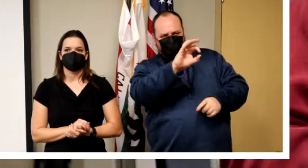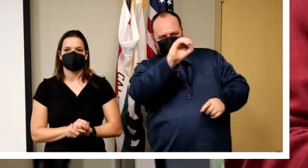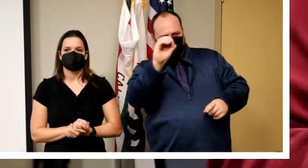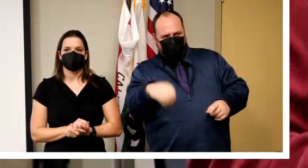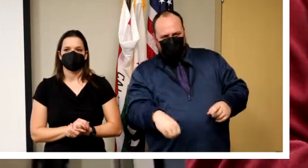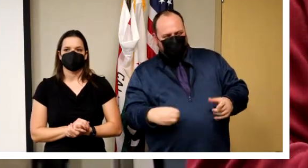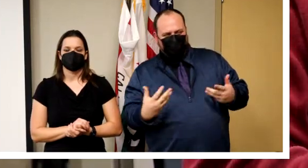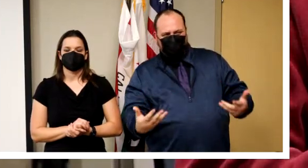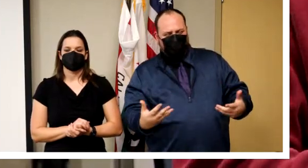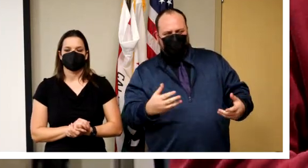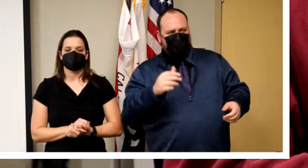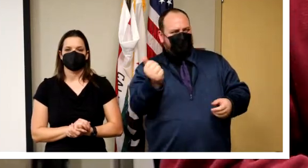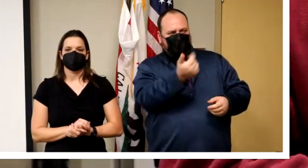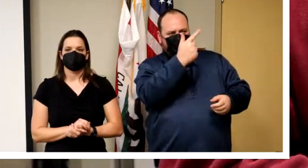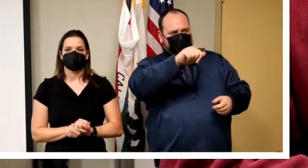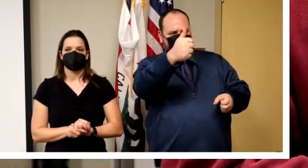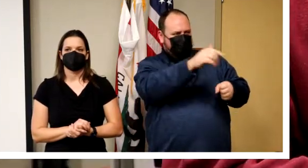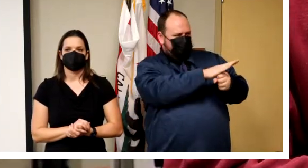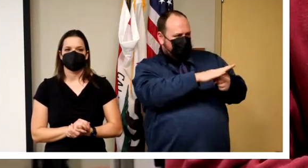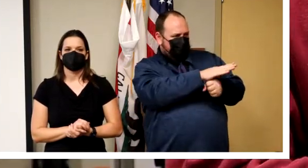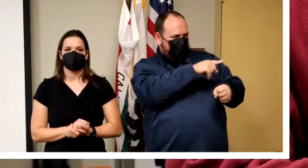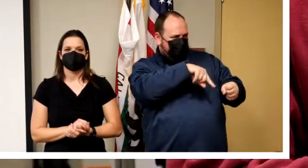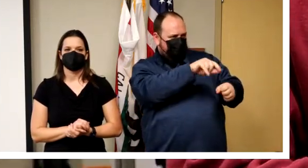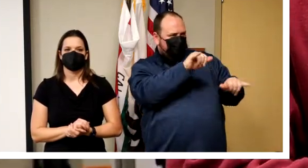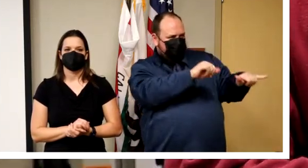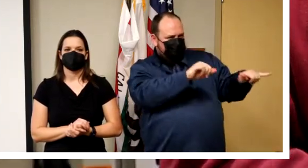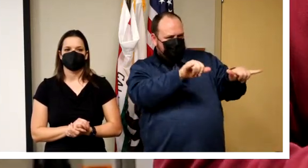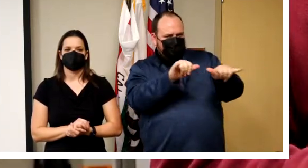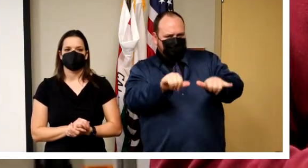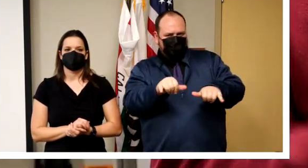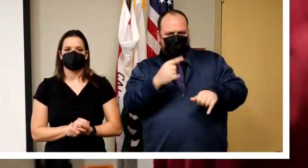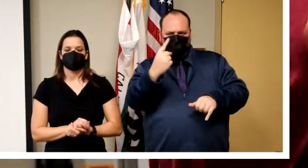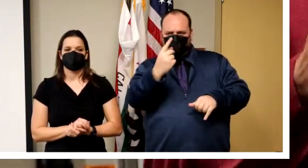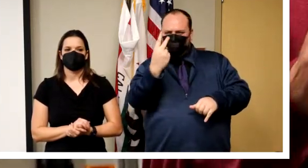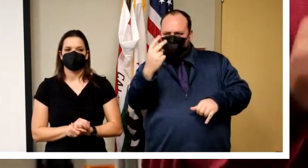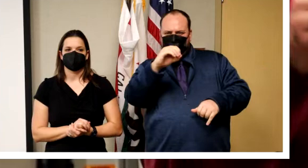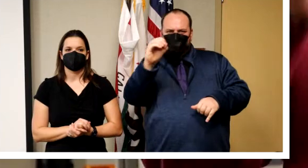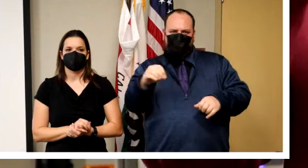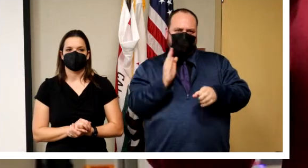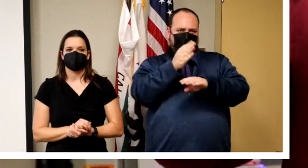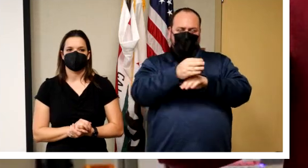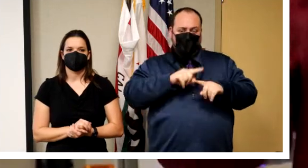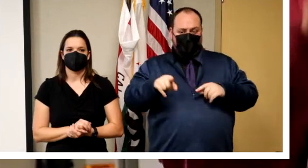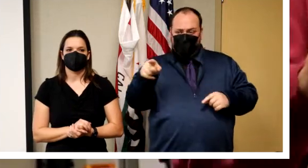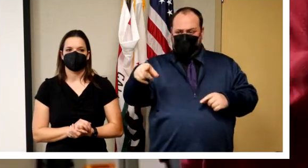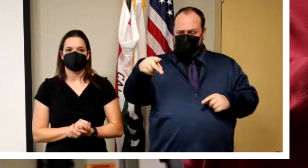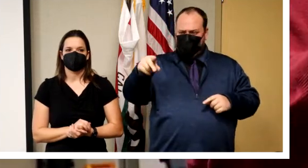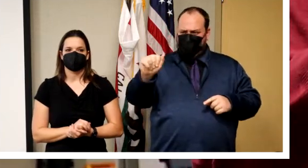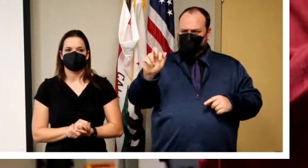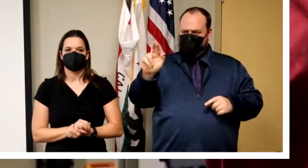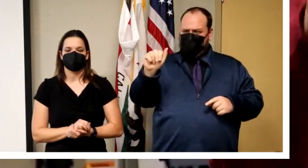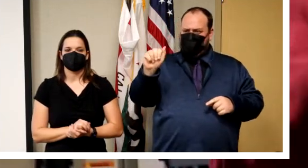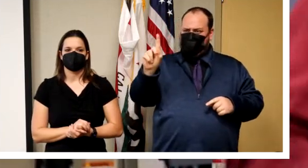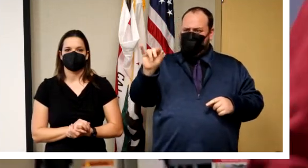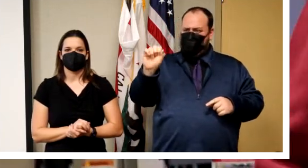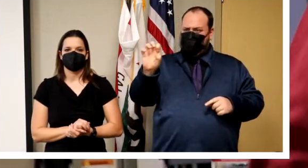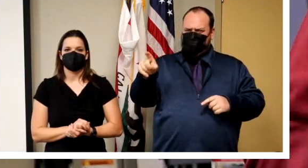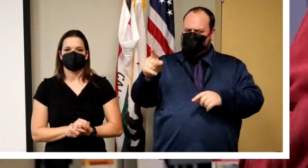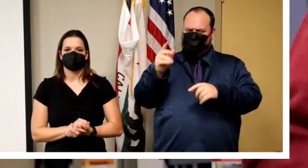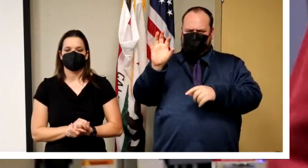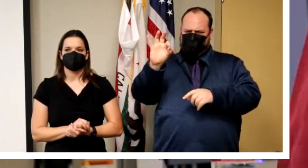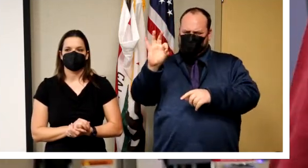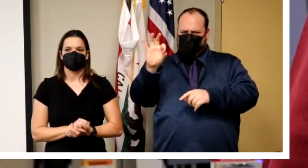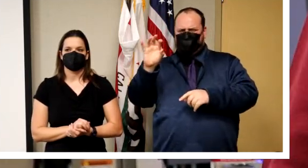only reason, all the other districts are generally the same. They're like 1 or 2% over. But Paradise's district is like 9%